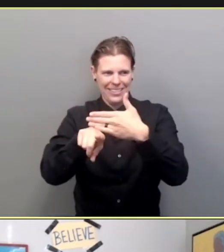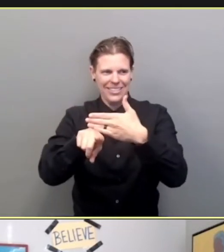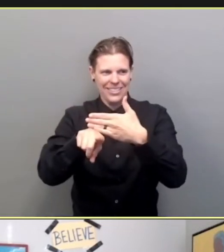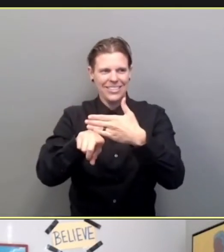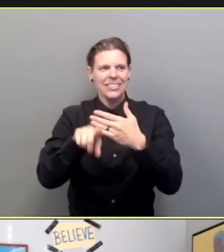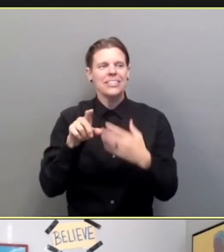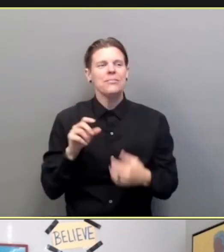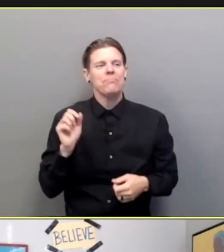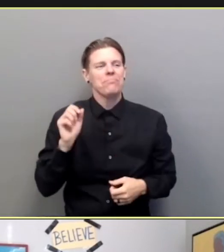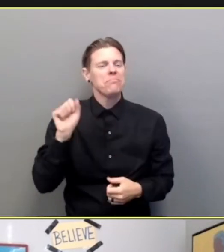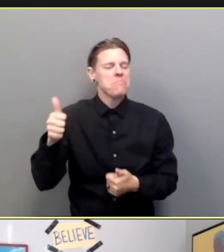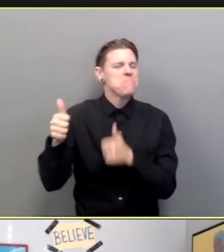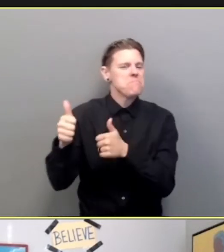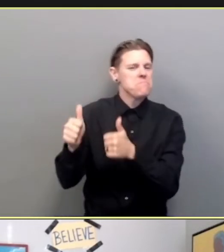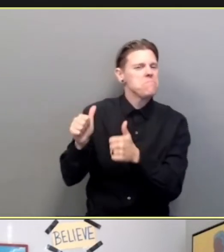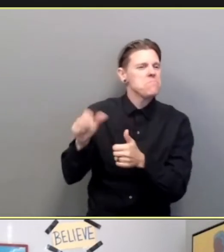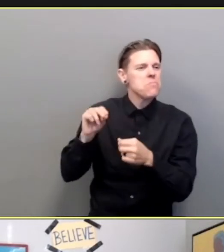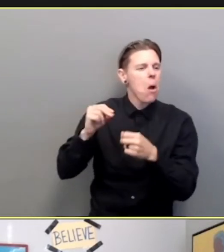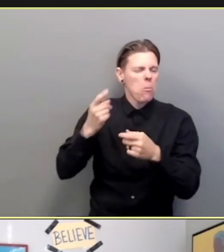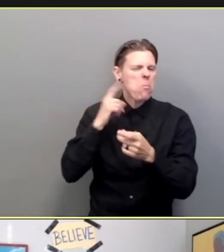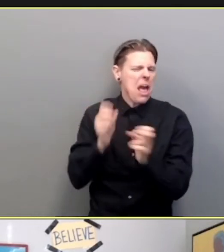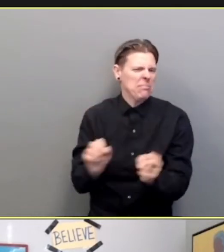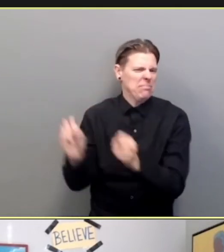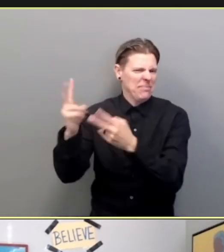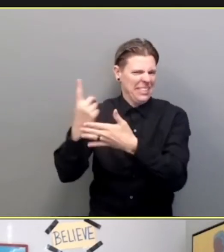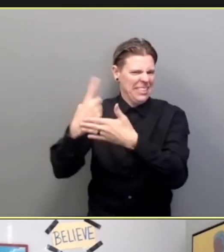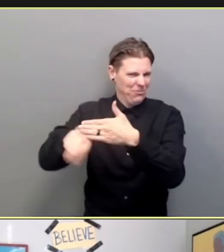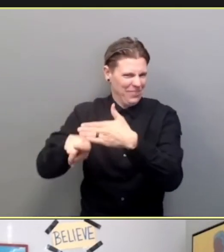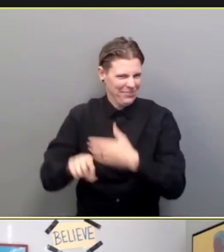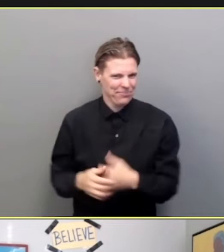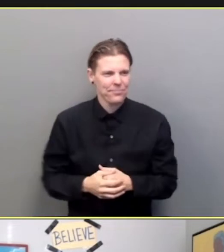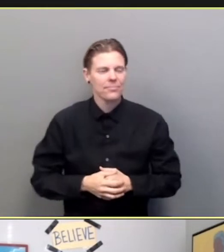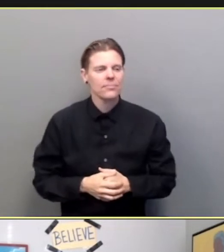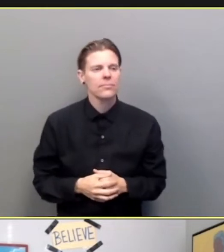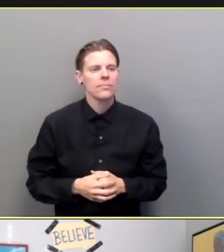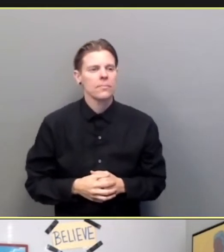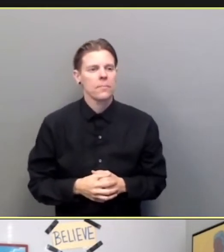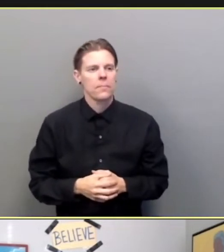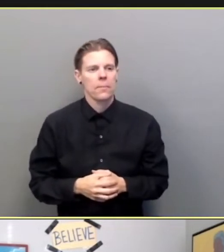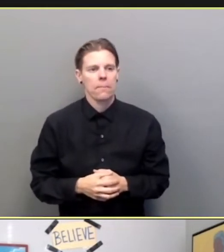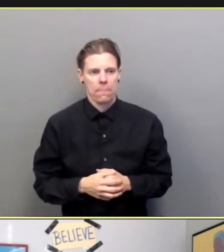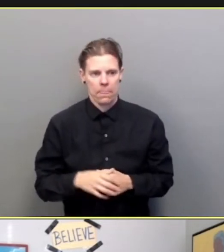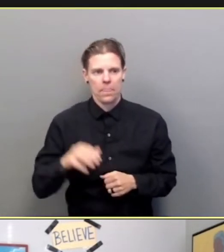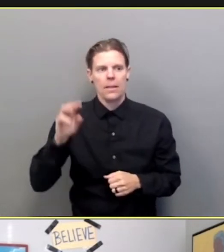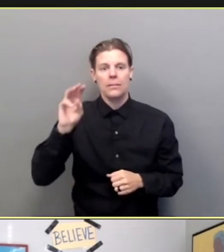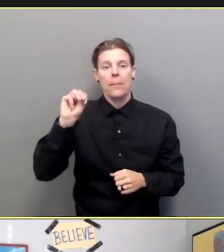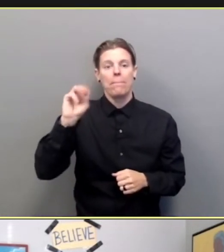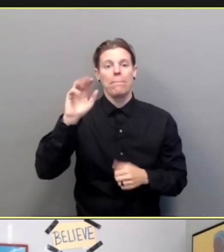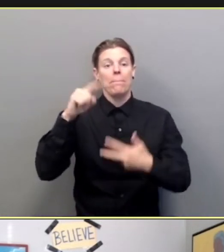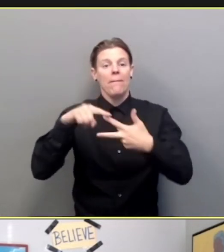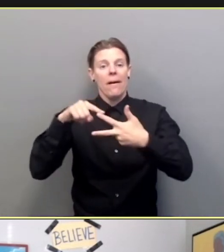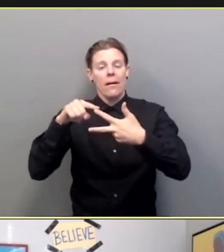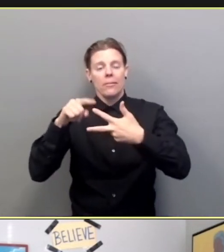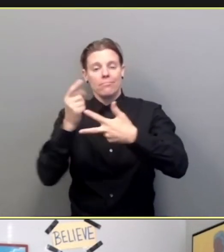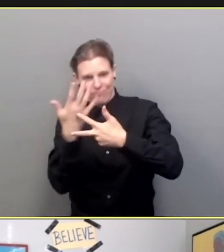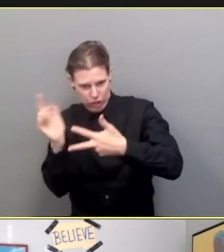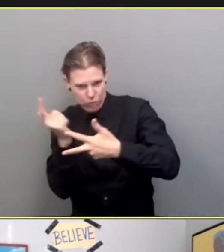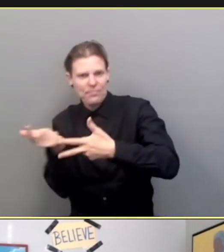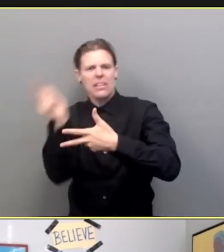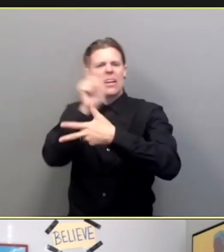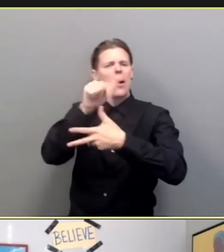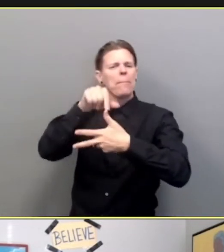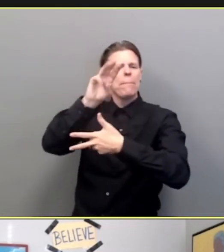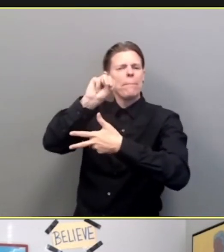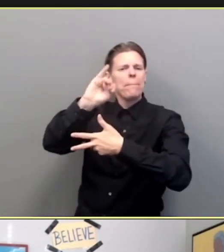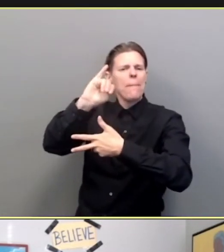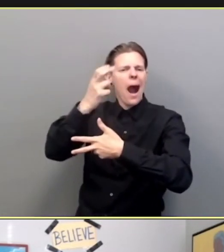Great. So I'm going to actually turn back to Michael McDevitt, realize that he did, in fact, want to ask a question. So, Michael, you are